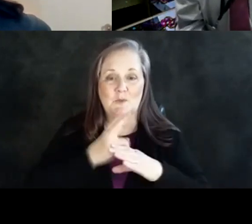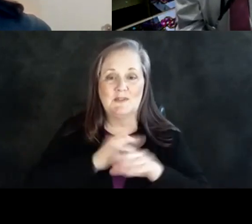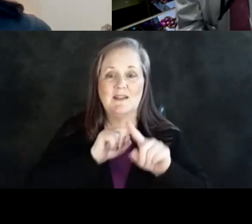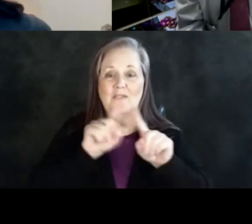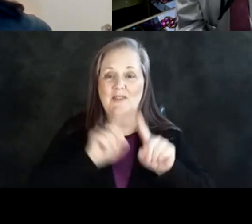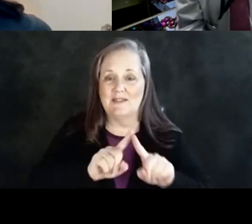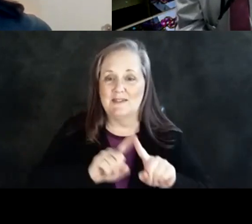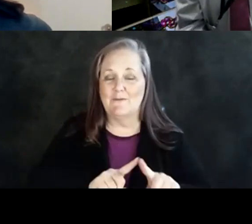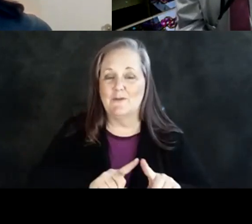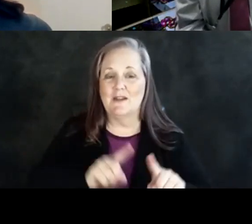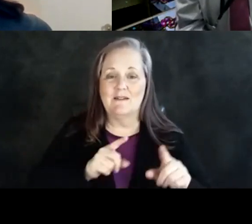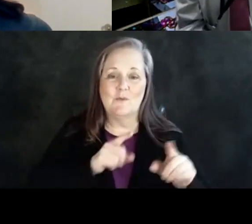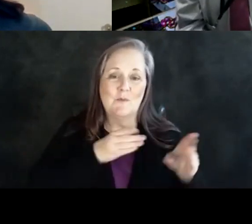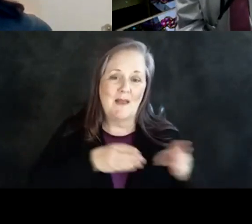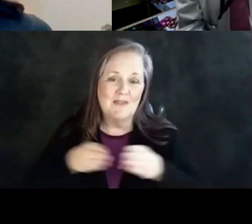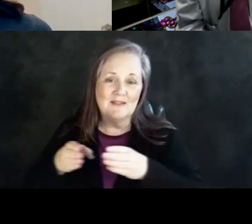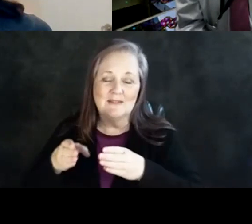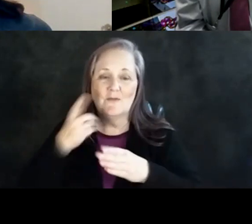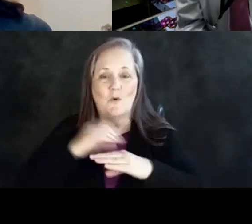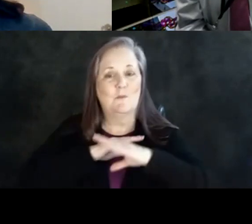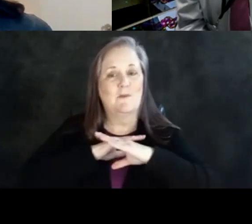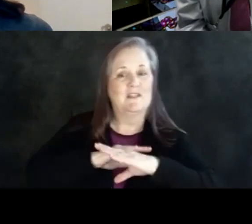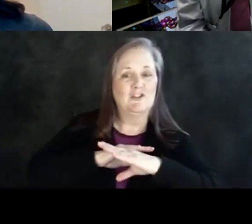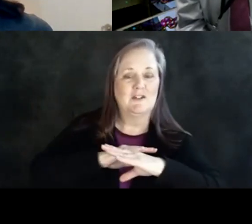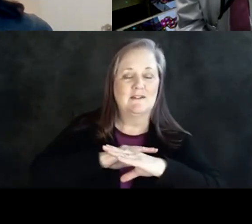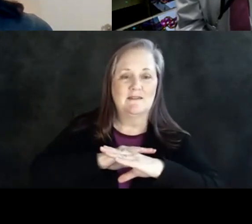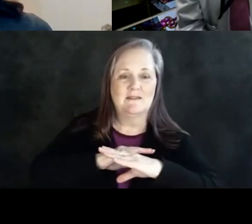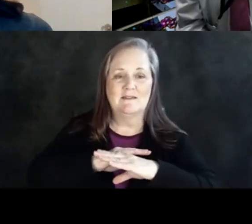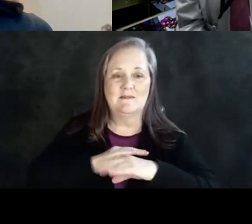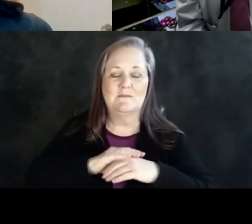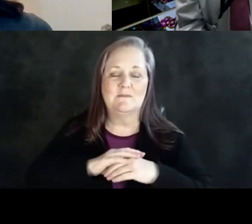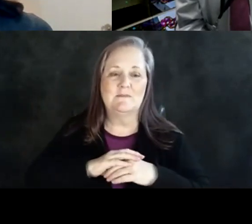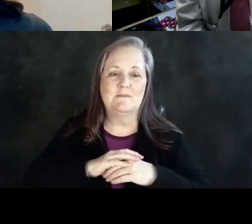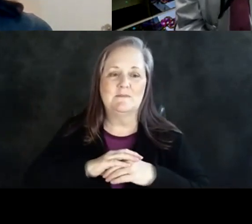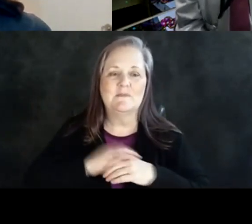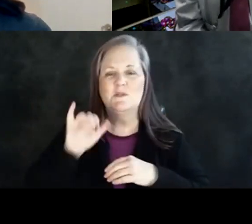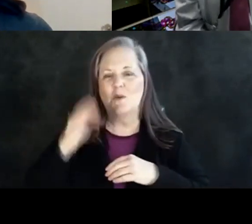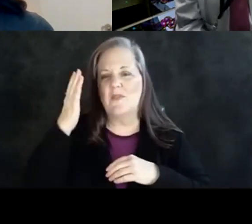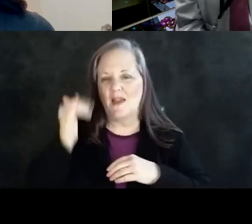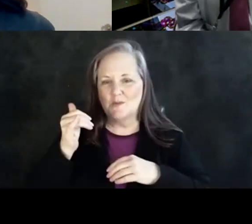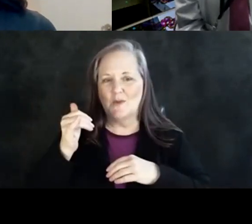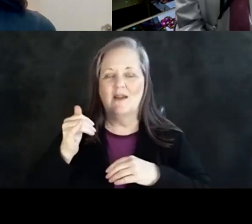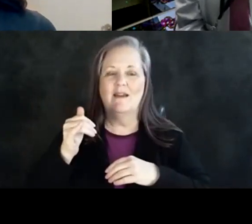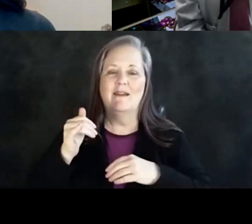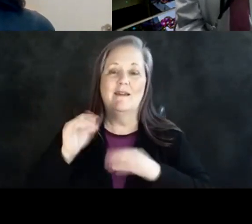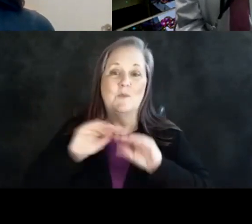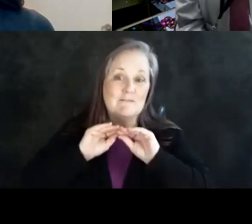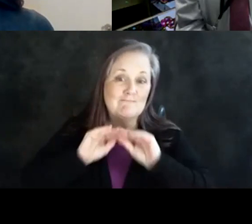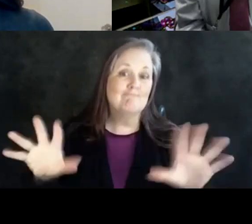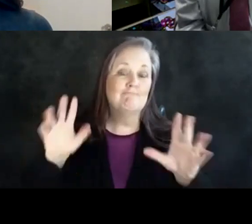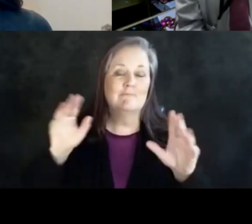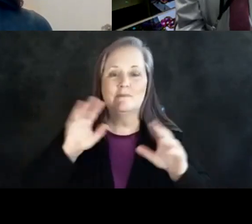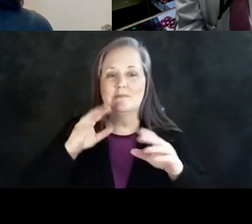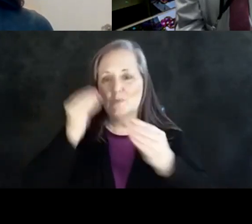different methods of prevention. So that is why when we're putting our messages out, we talk